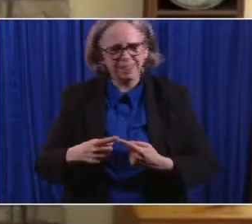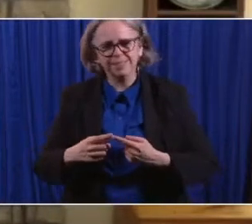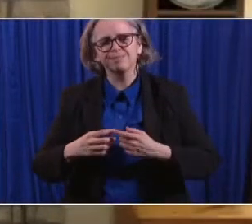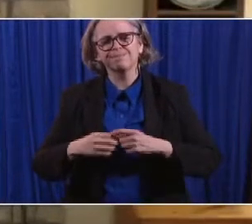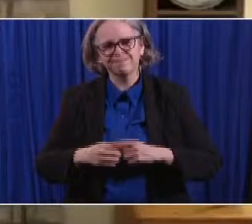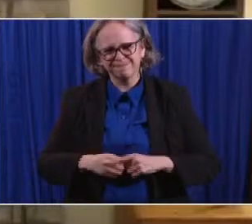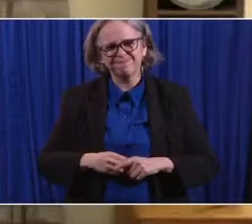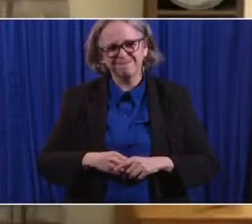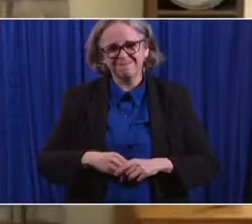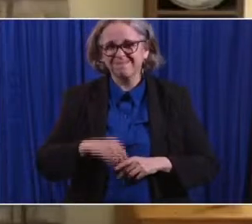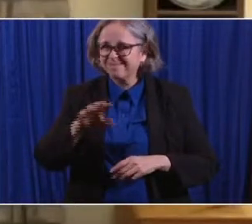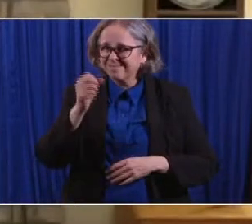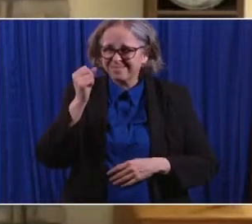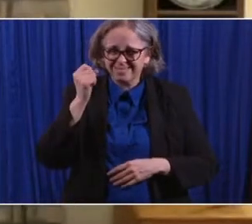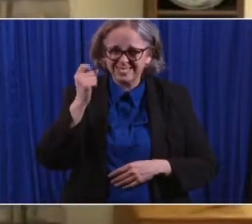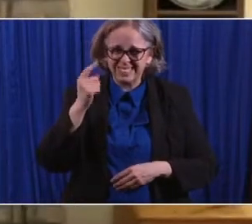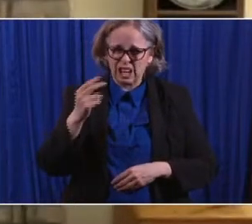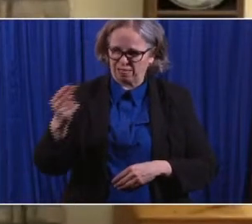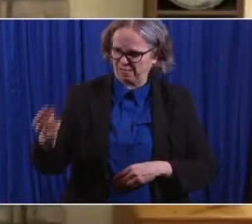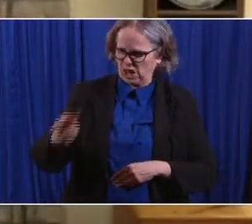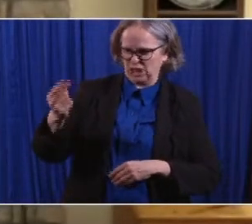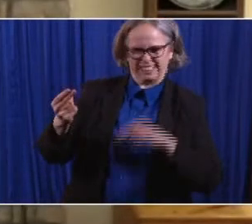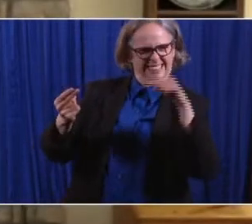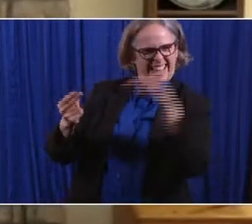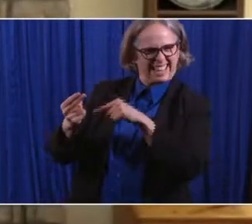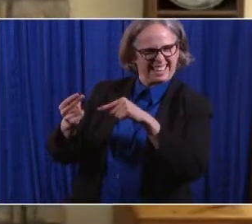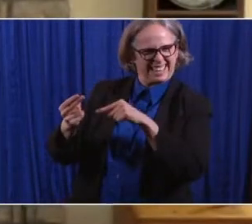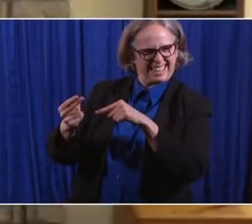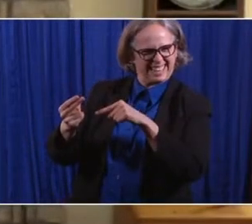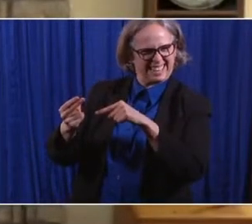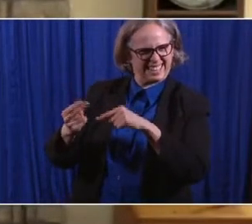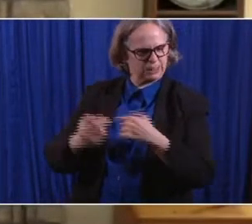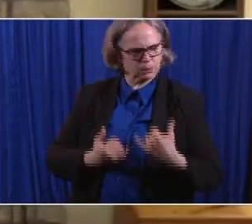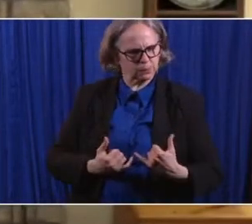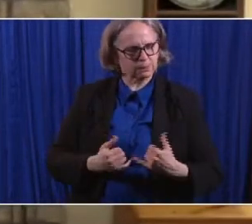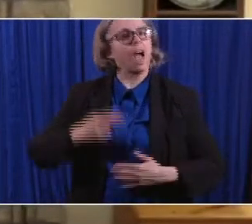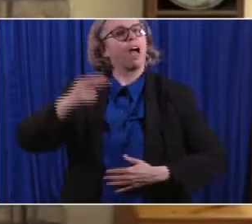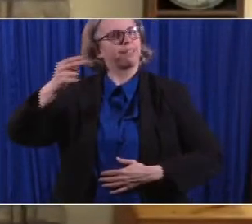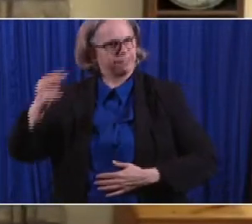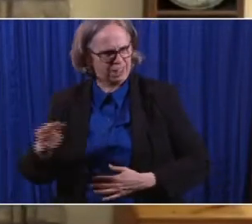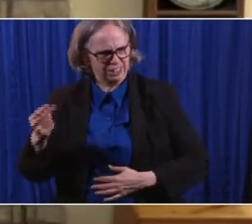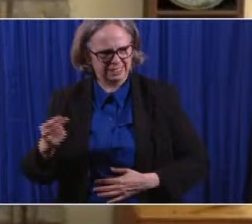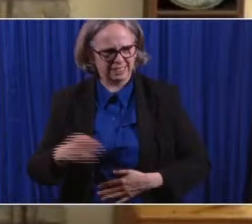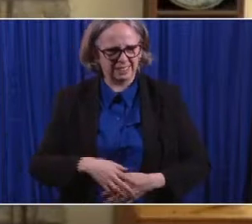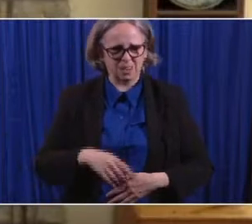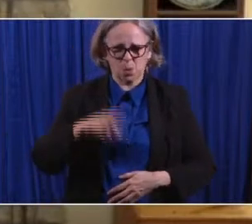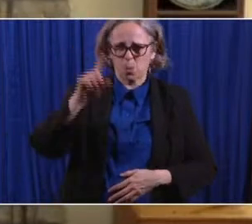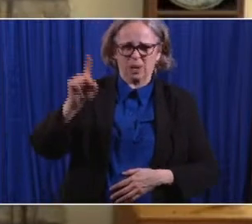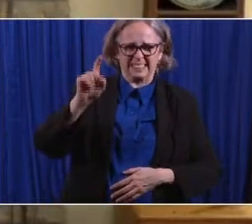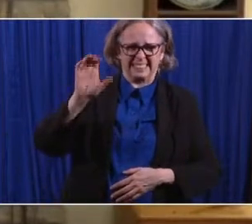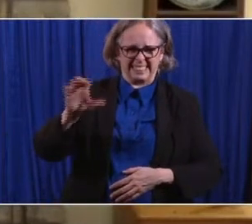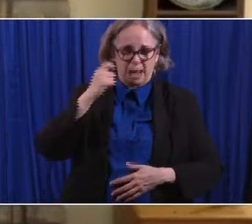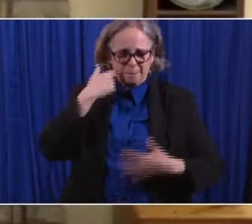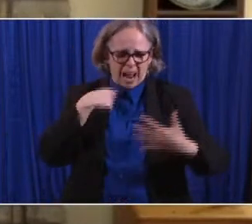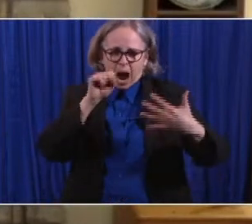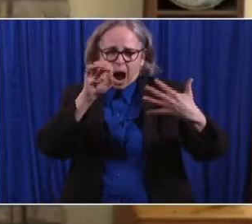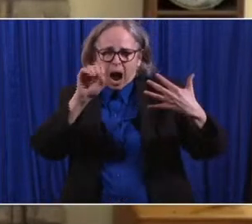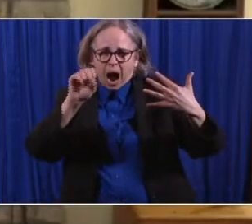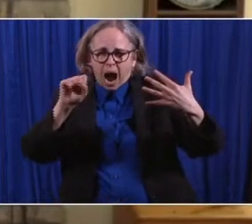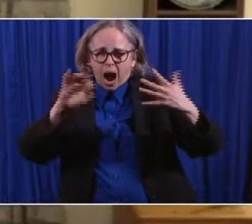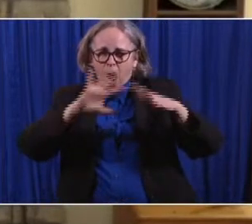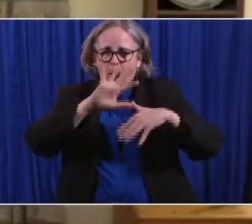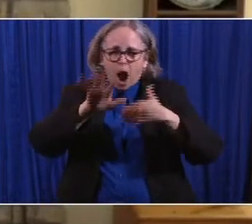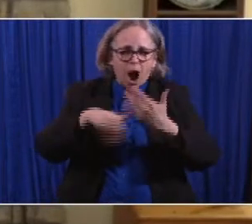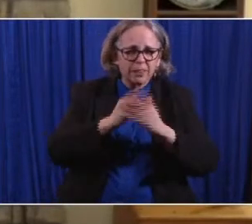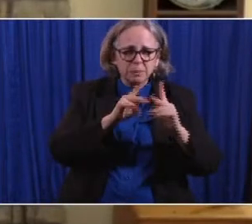go into effect Thursday. So any of these individuals who I have just named in 1C will